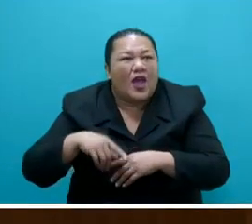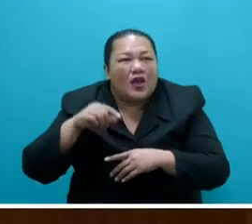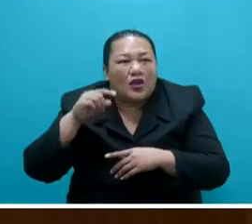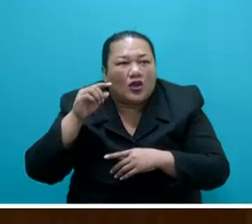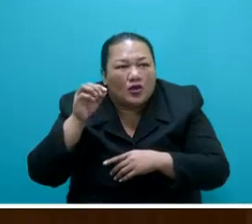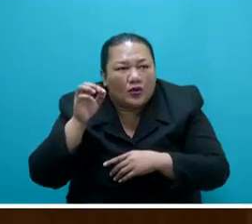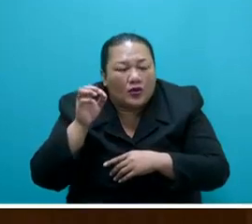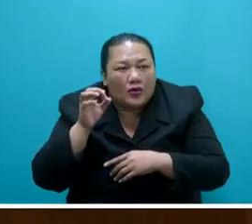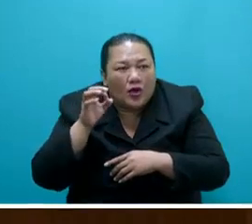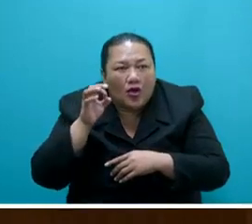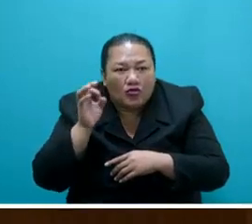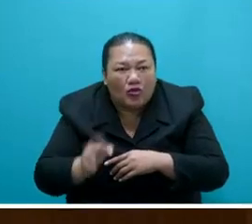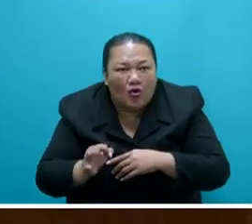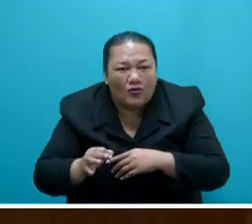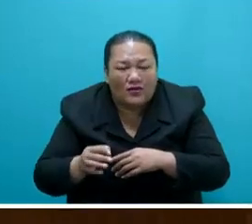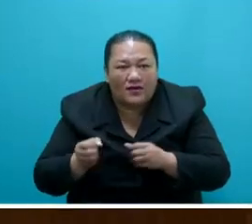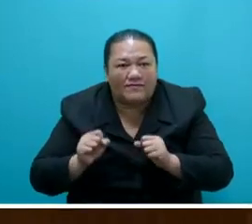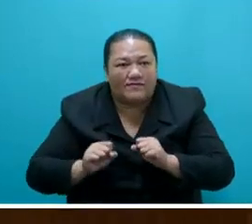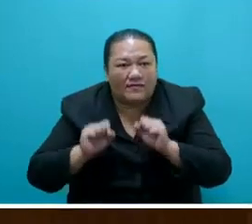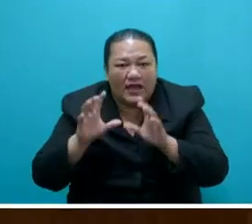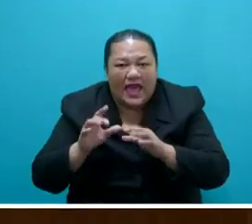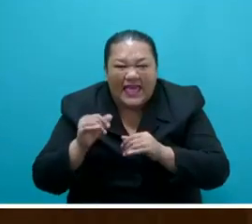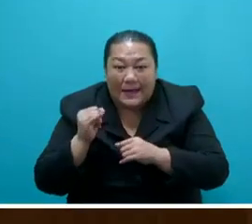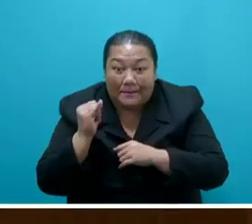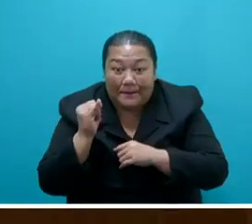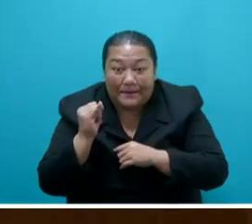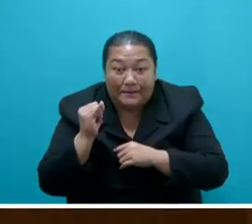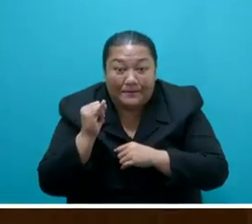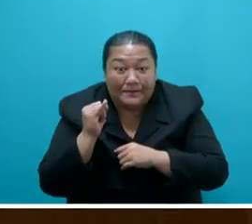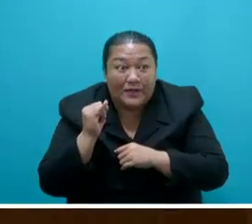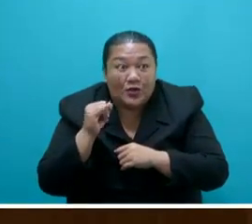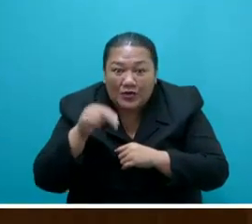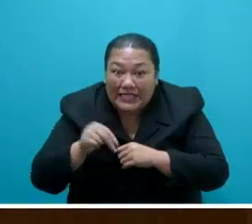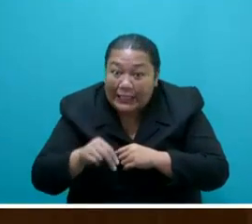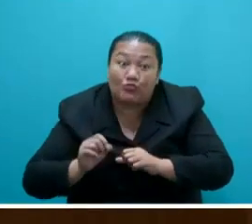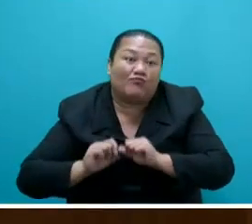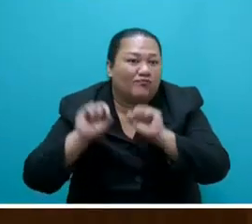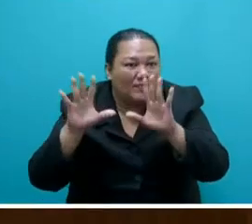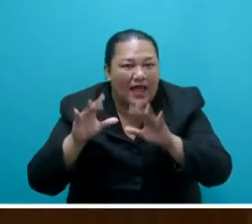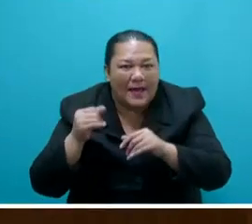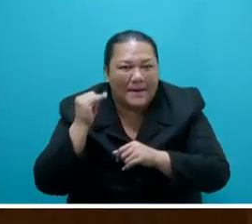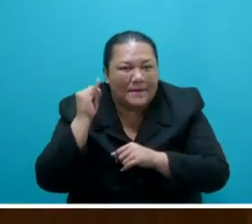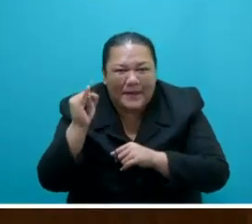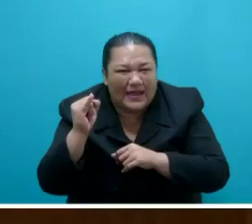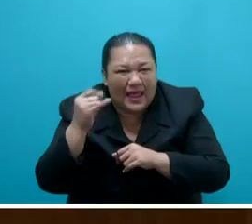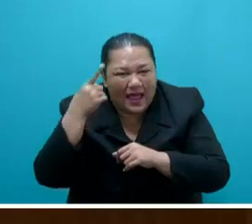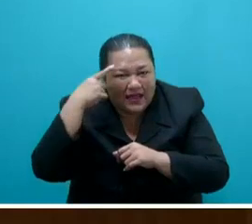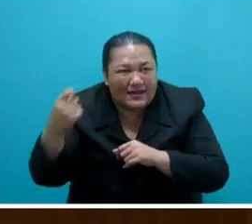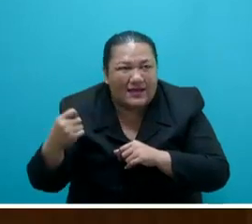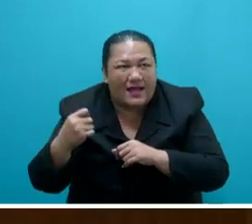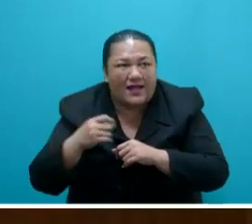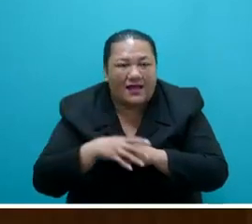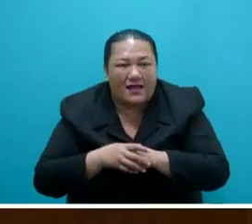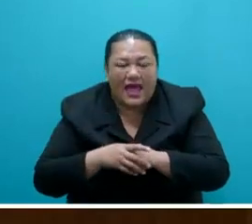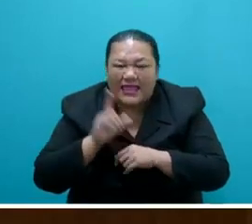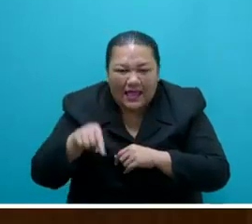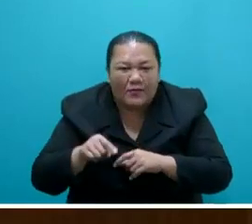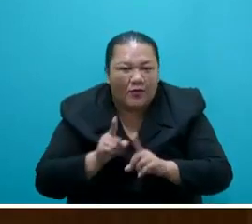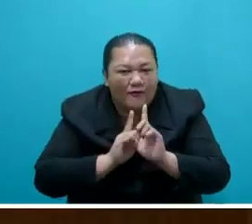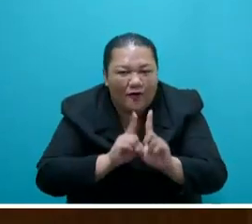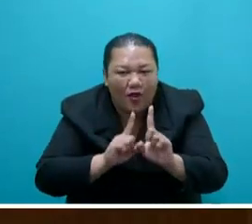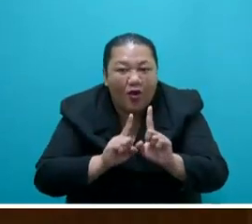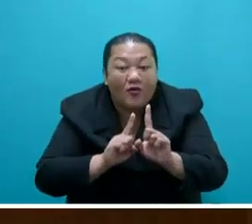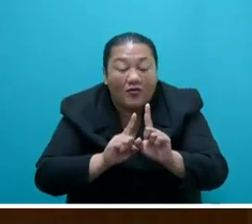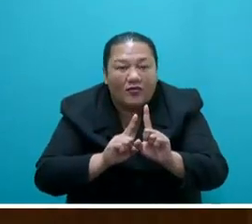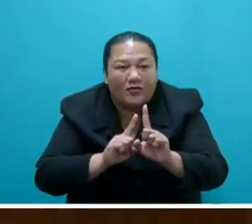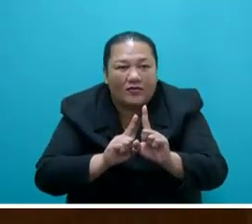battle of real ideas before it even begins. If you don't agree with something, try actually offering an alternative